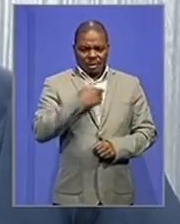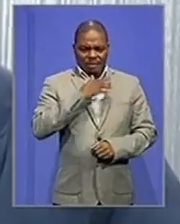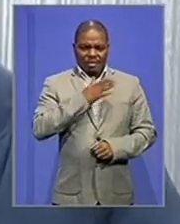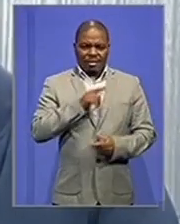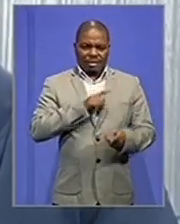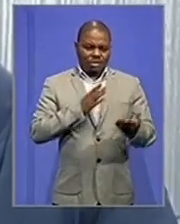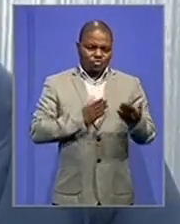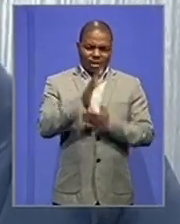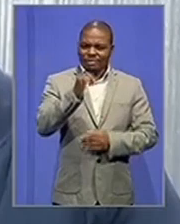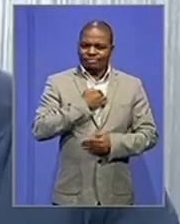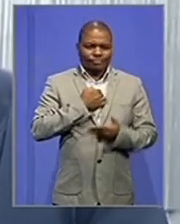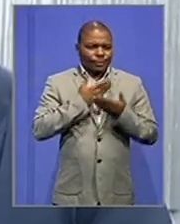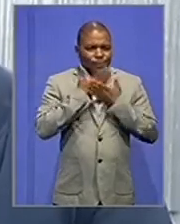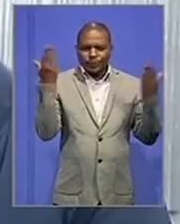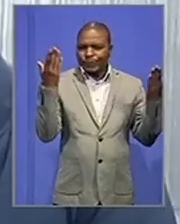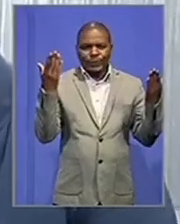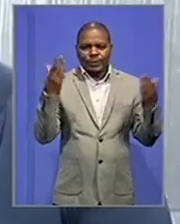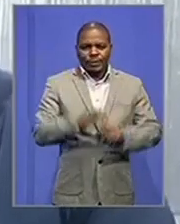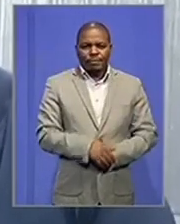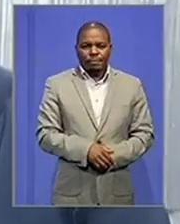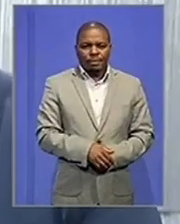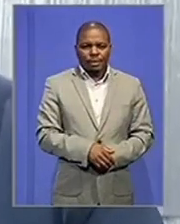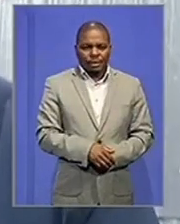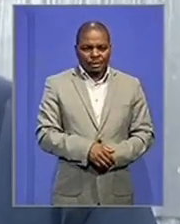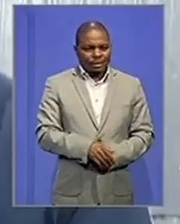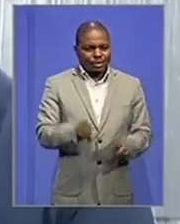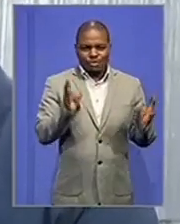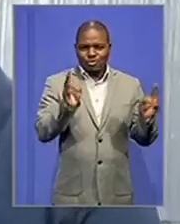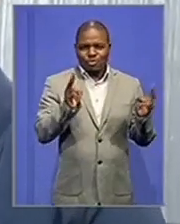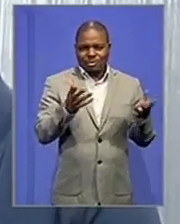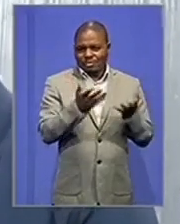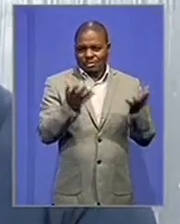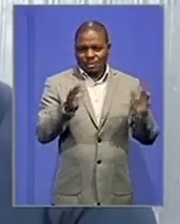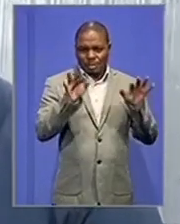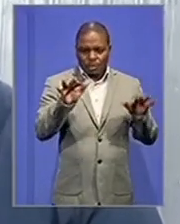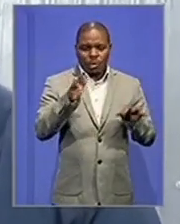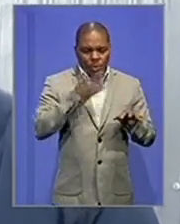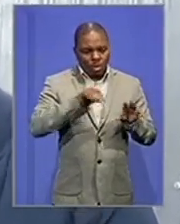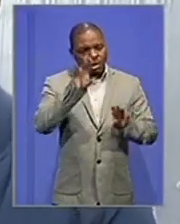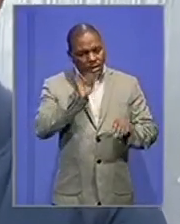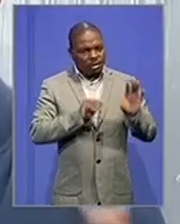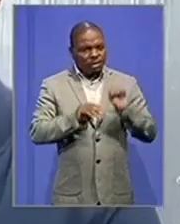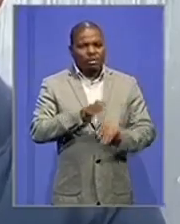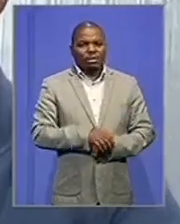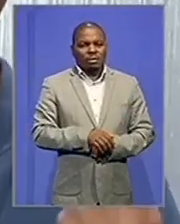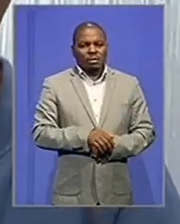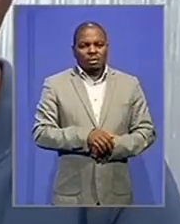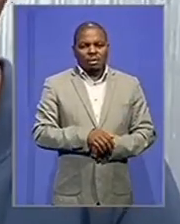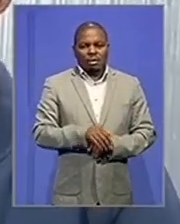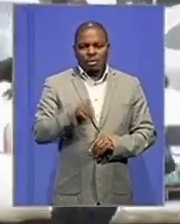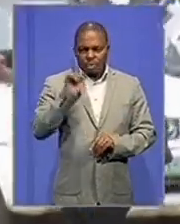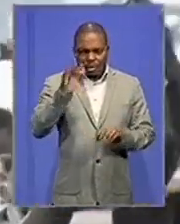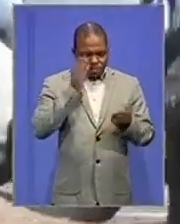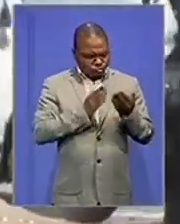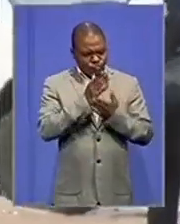been taken away and stripped away from me, and it's pretty normal for people to want to learn. I feel like everybody should have a right to